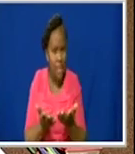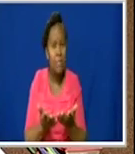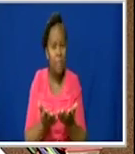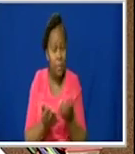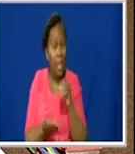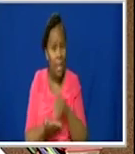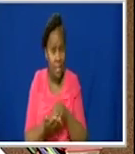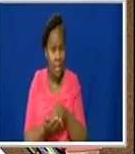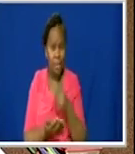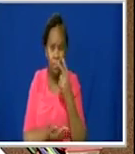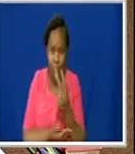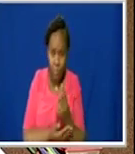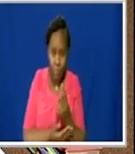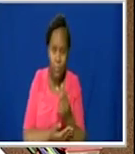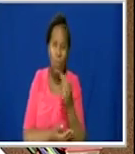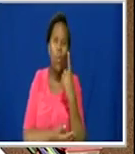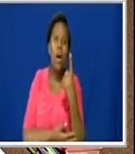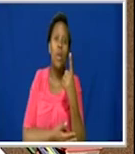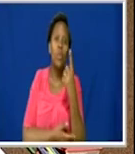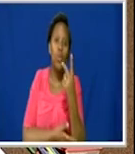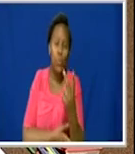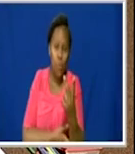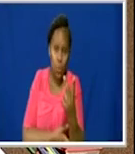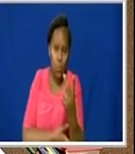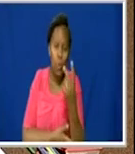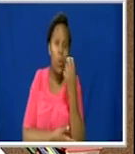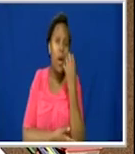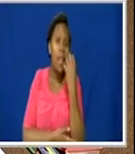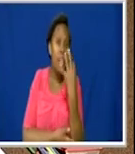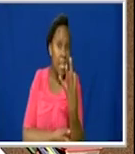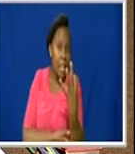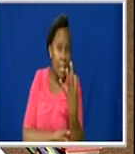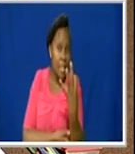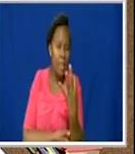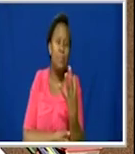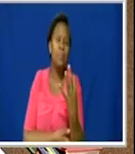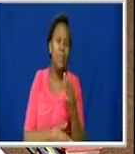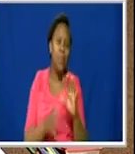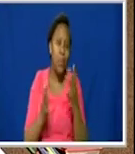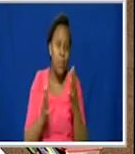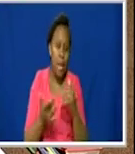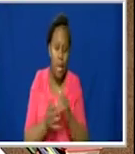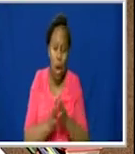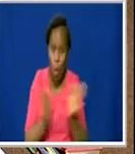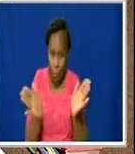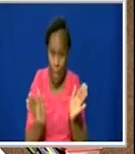Close again, I see. Okay. 1. Mm-hmm. 2. Mm-hmm. 3. Now open the